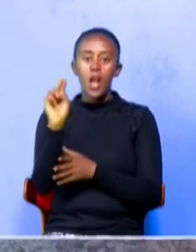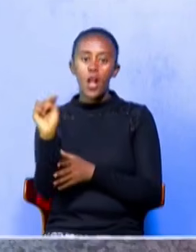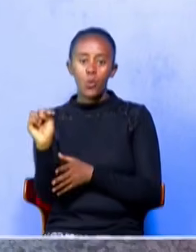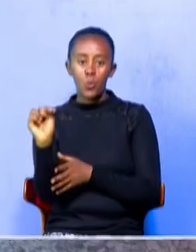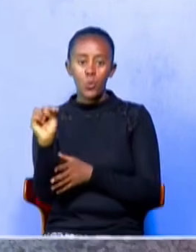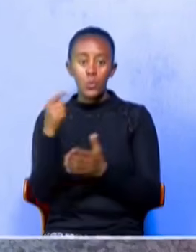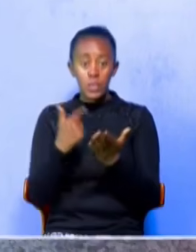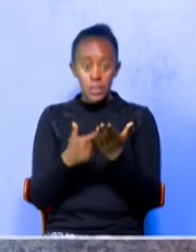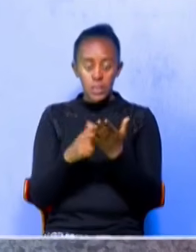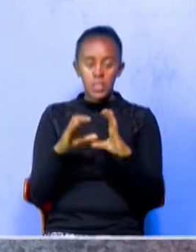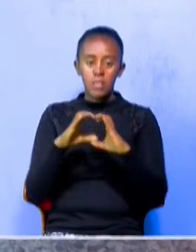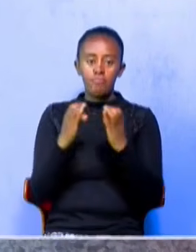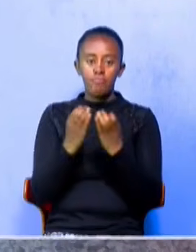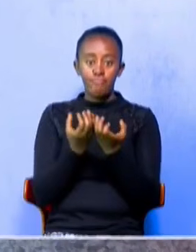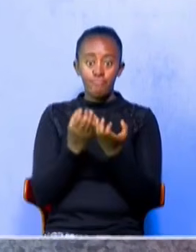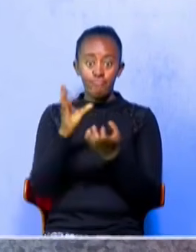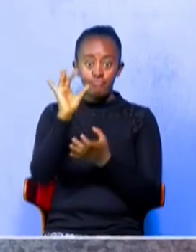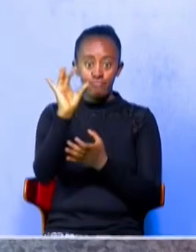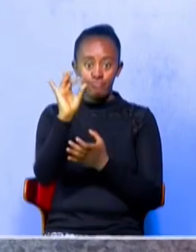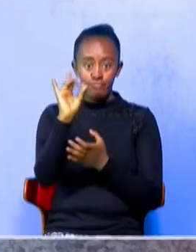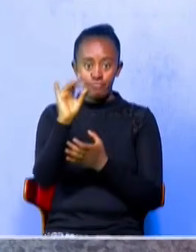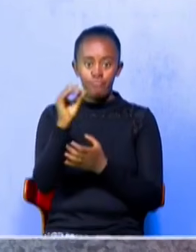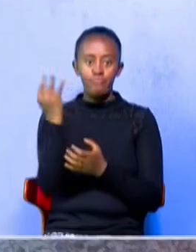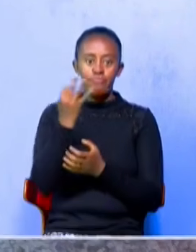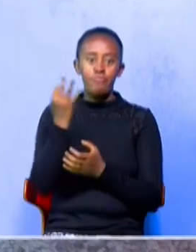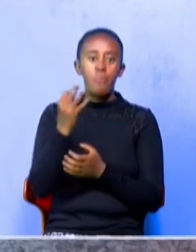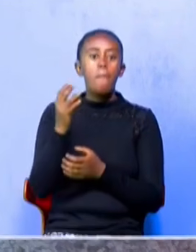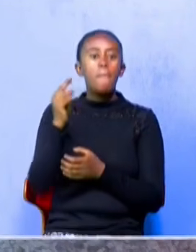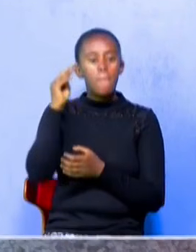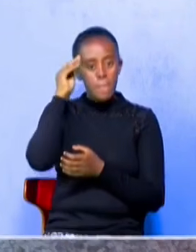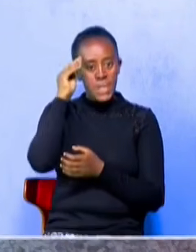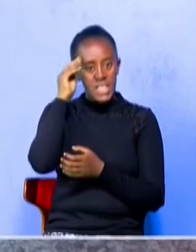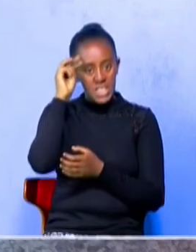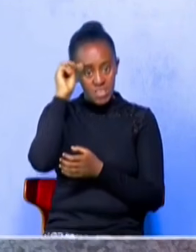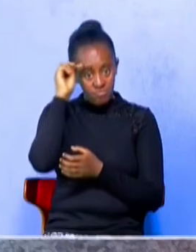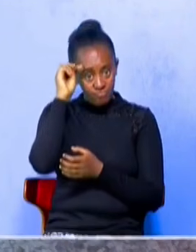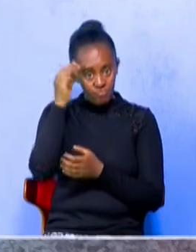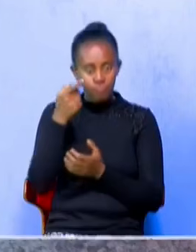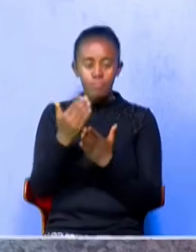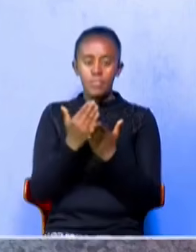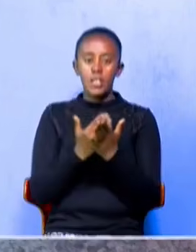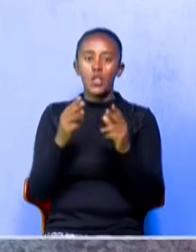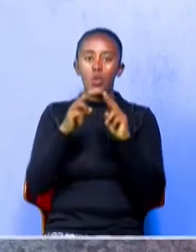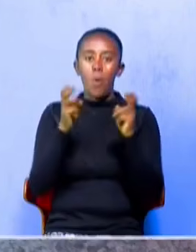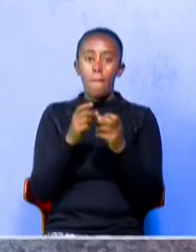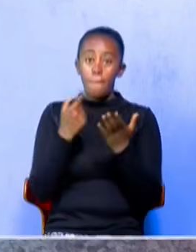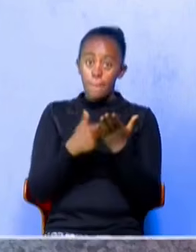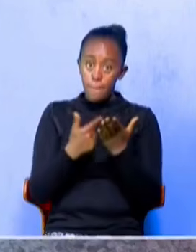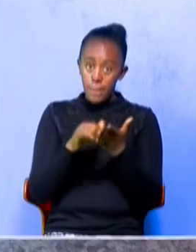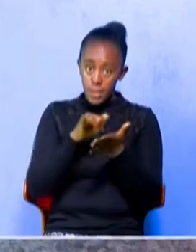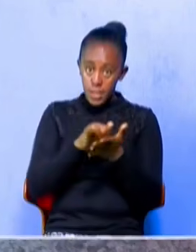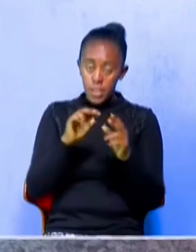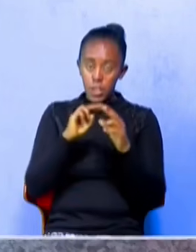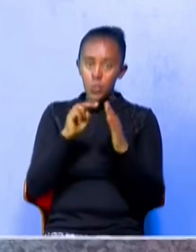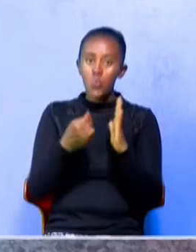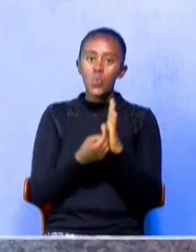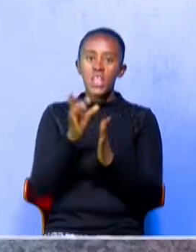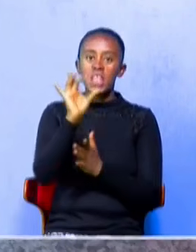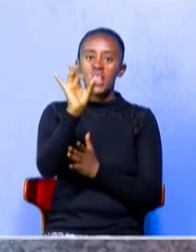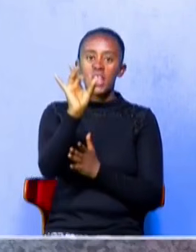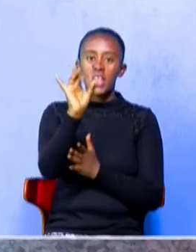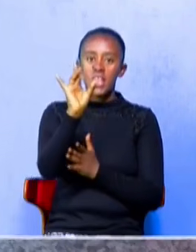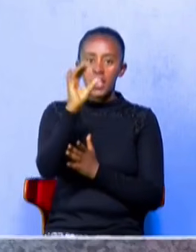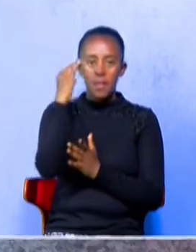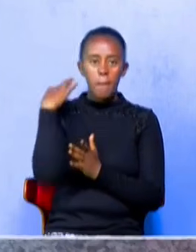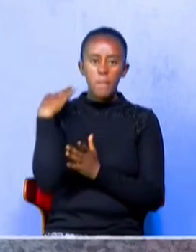is English for Graduates. The presenter is Mr. Saifu. Our lesson topic for today is Unit 8,